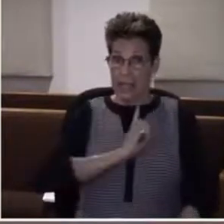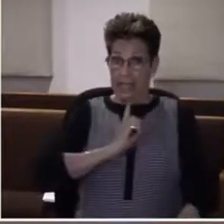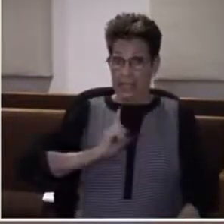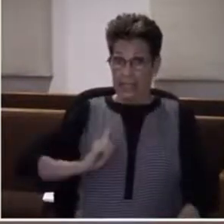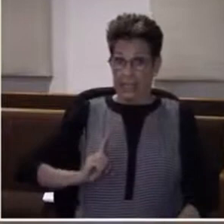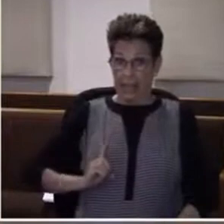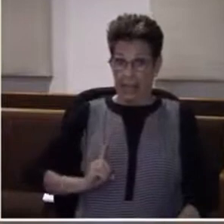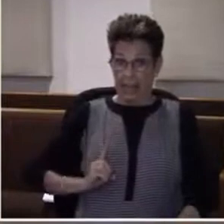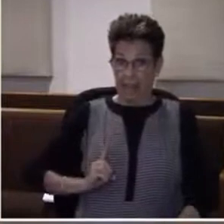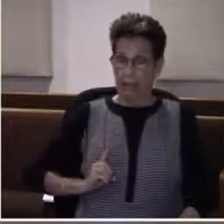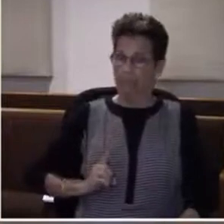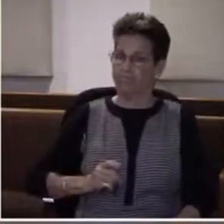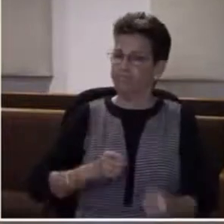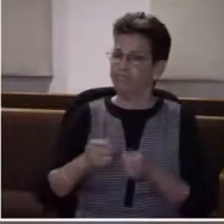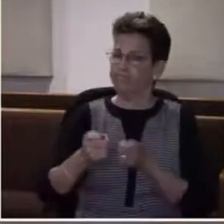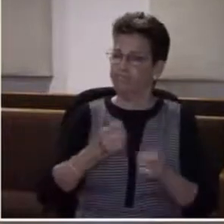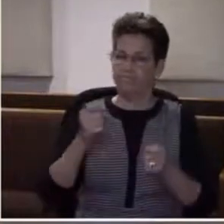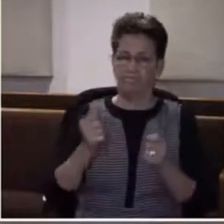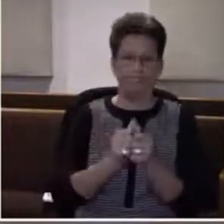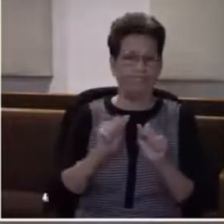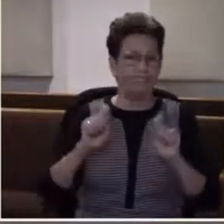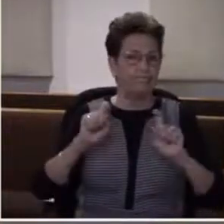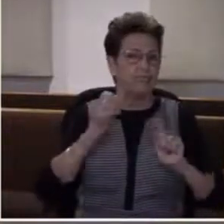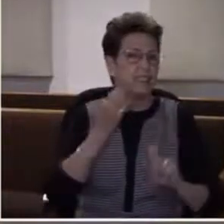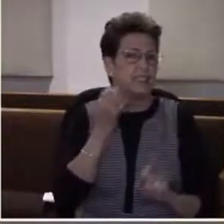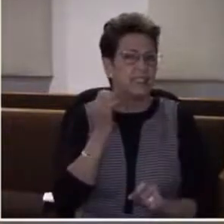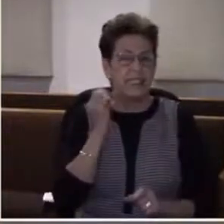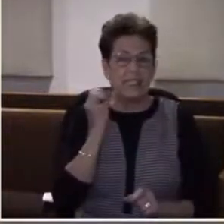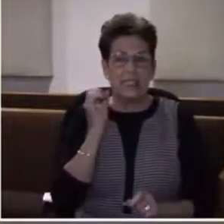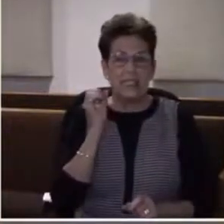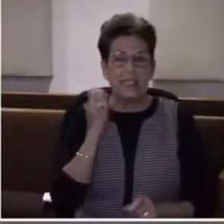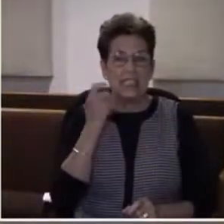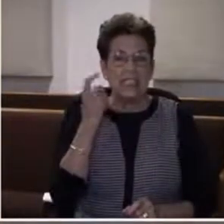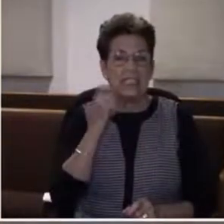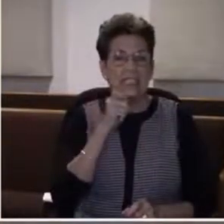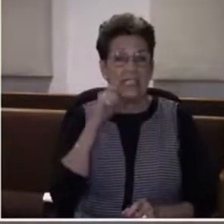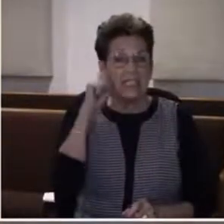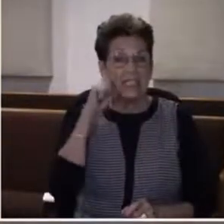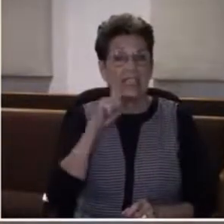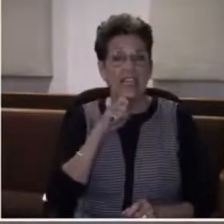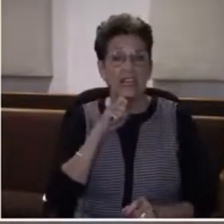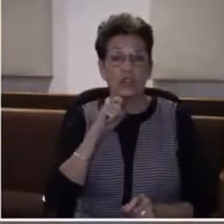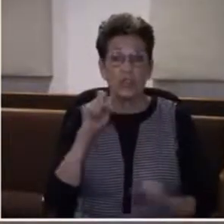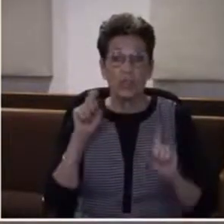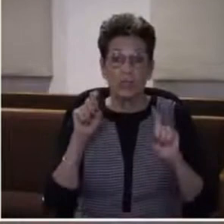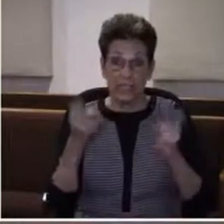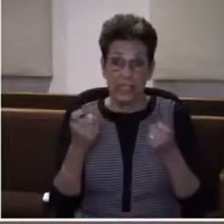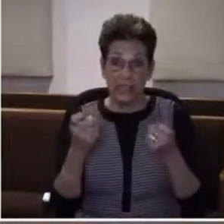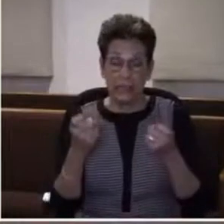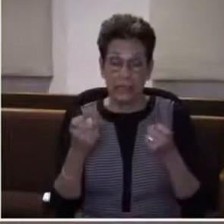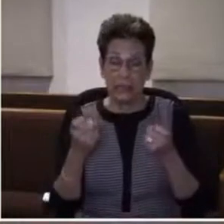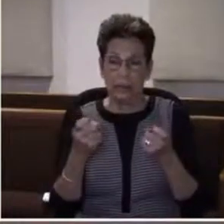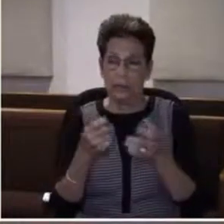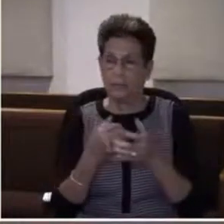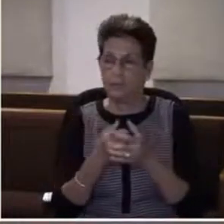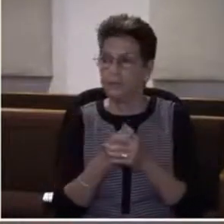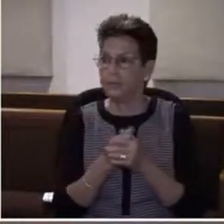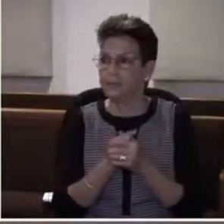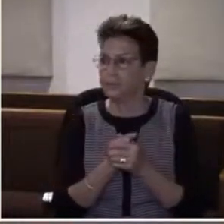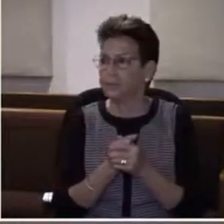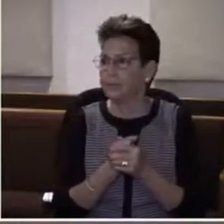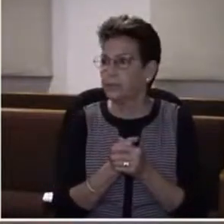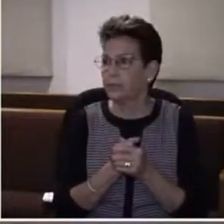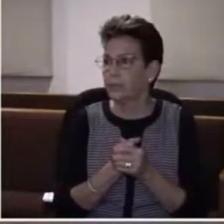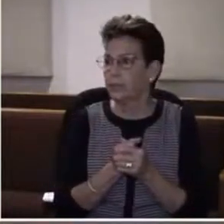people feel like a failure because they had passed sexual sin. Peter, he did what he